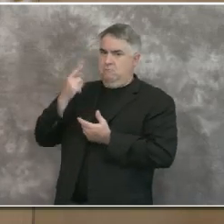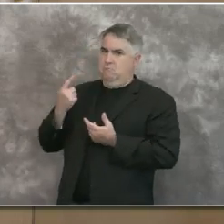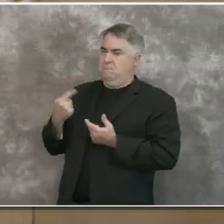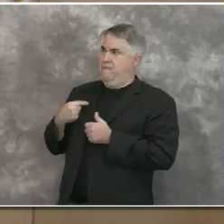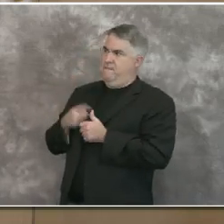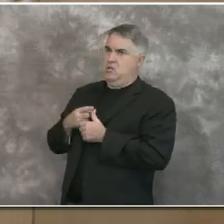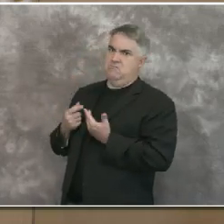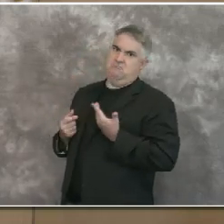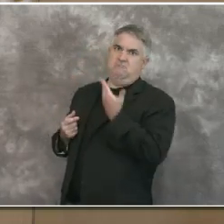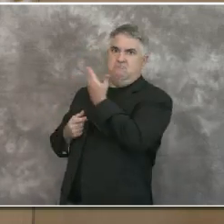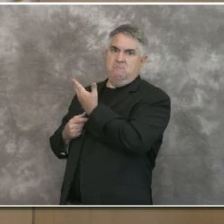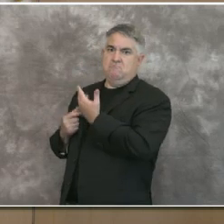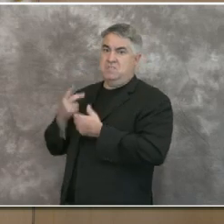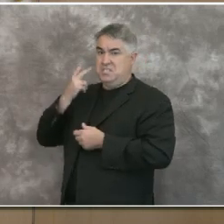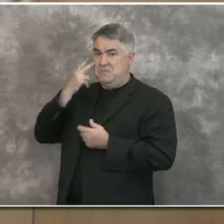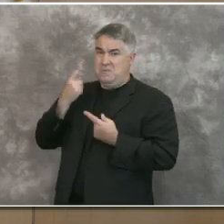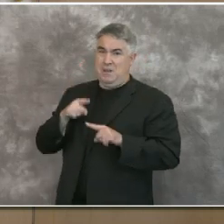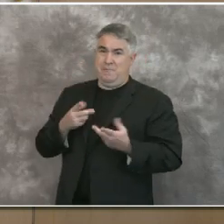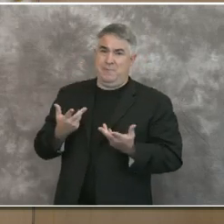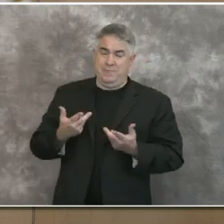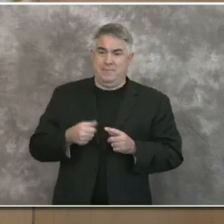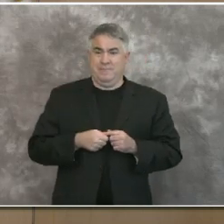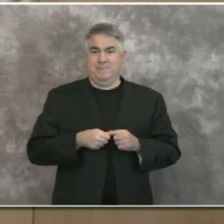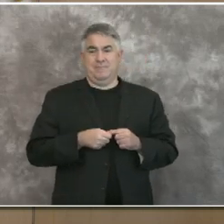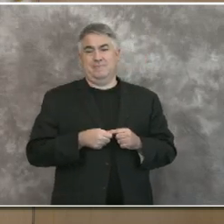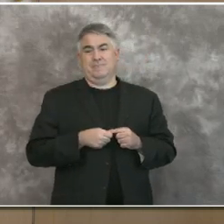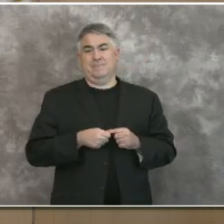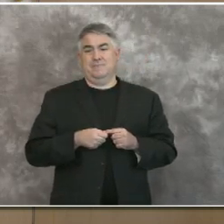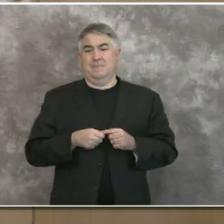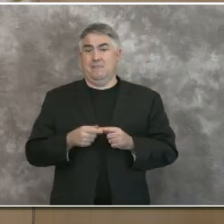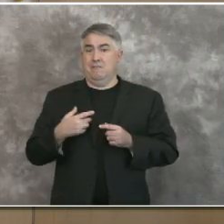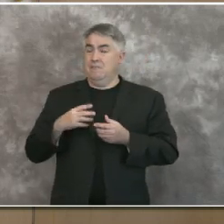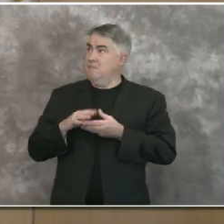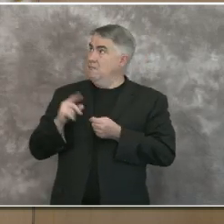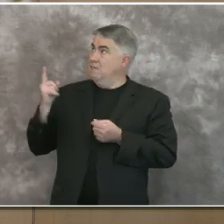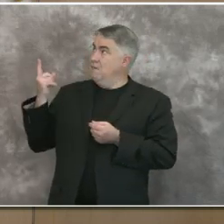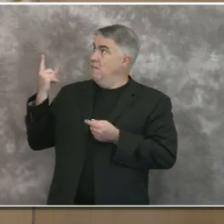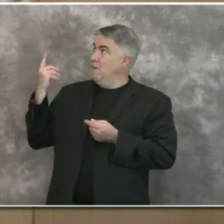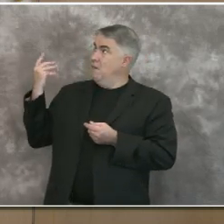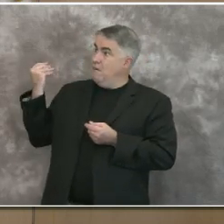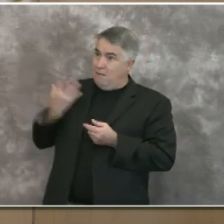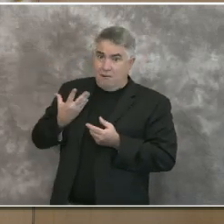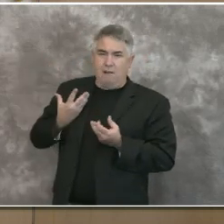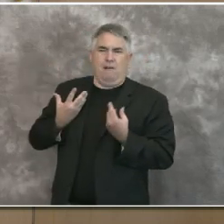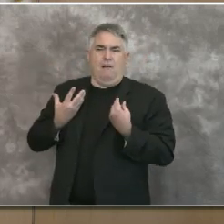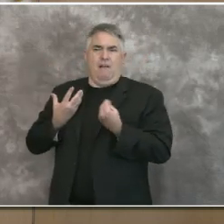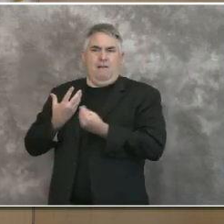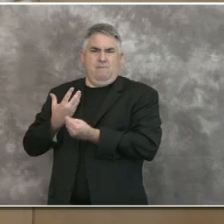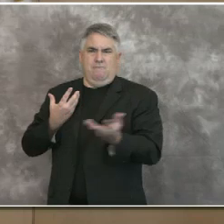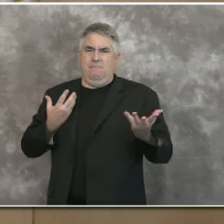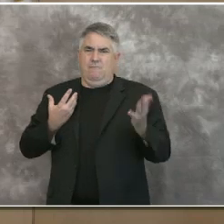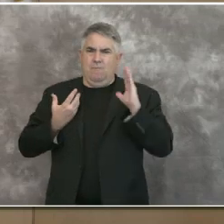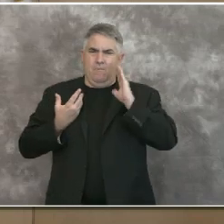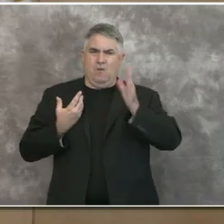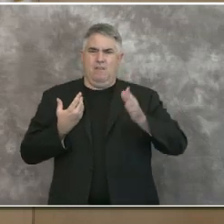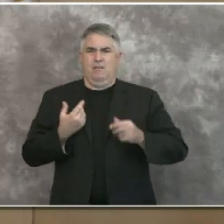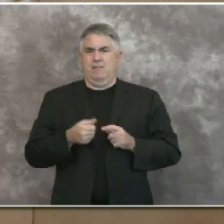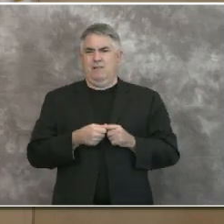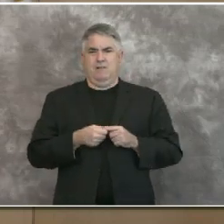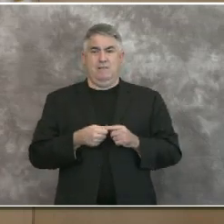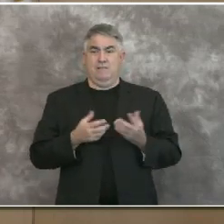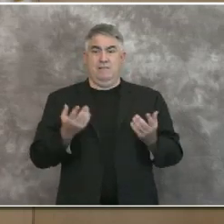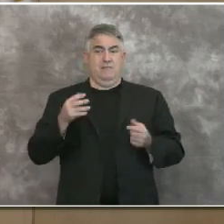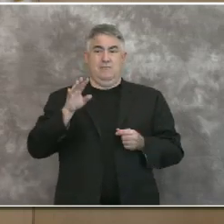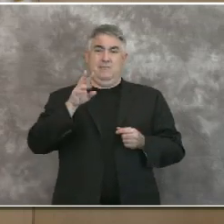response back, but from what we've heard, many jurisdictions get a response anywhere from 24 to 48